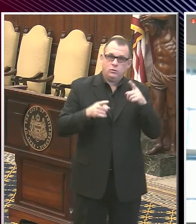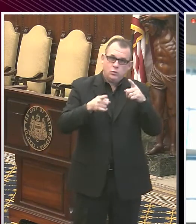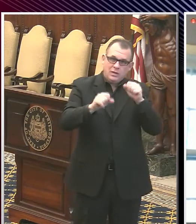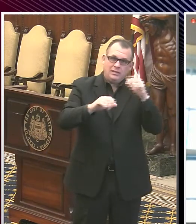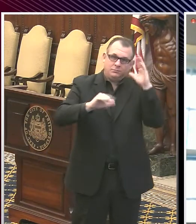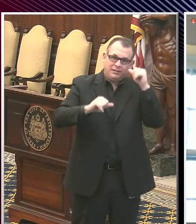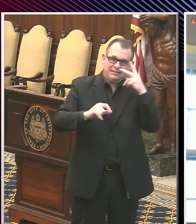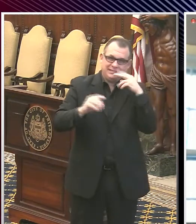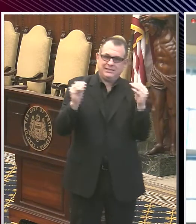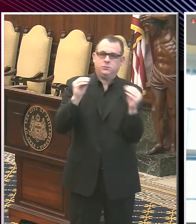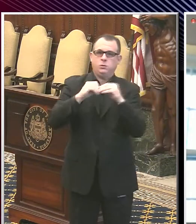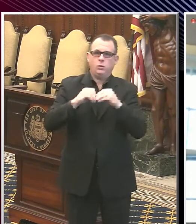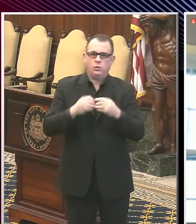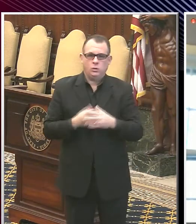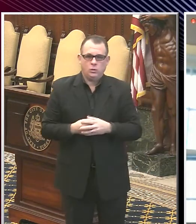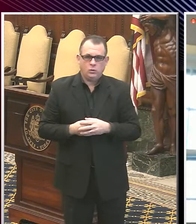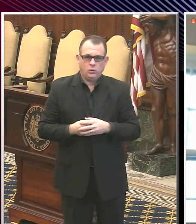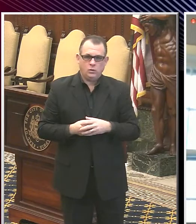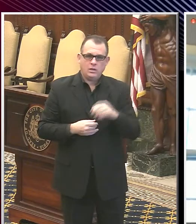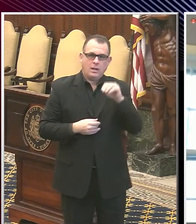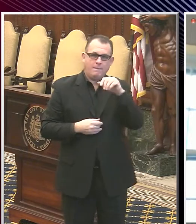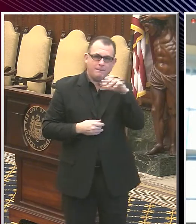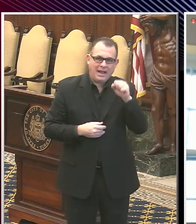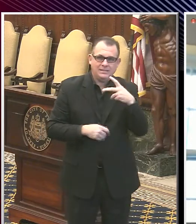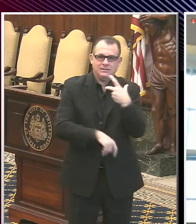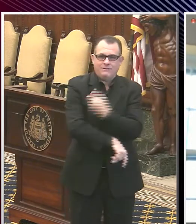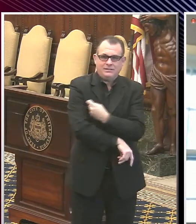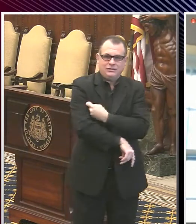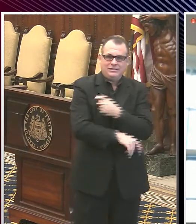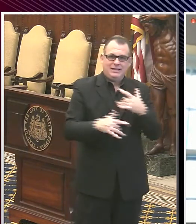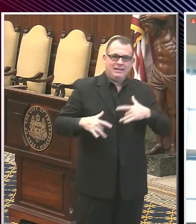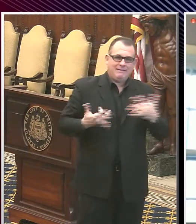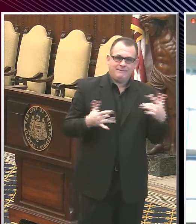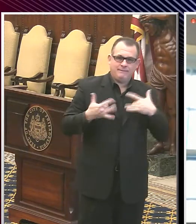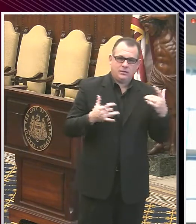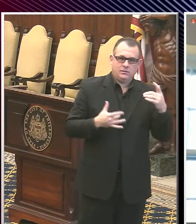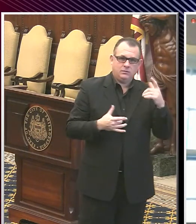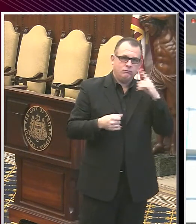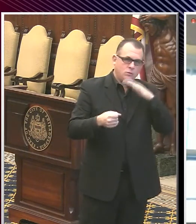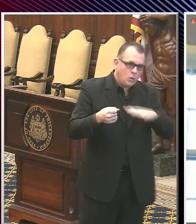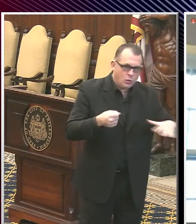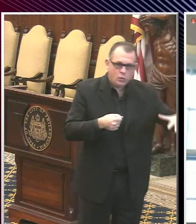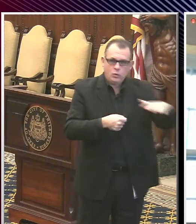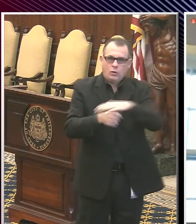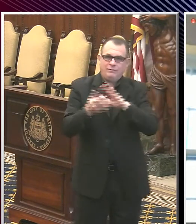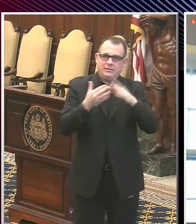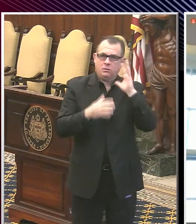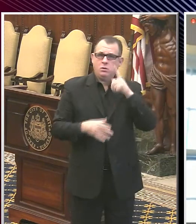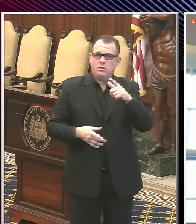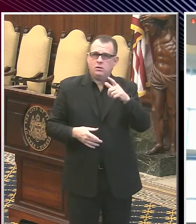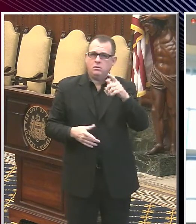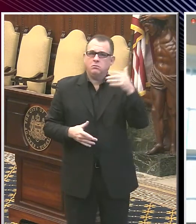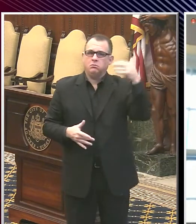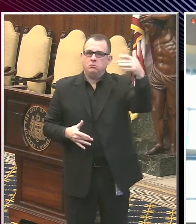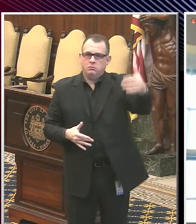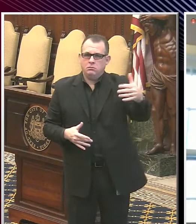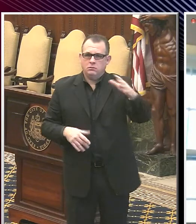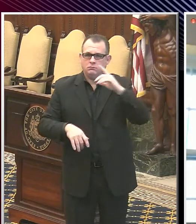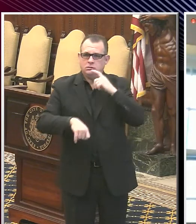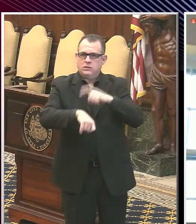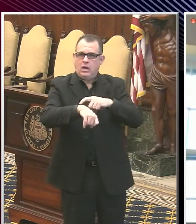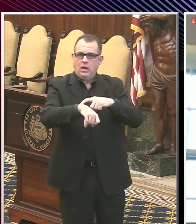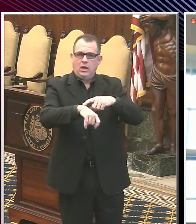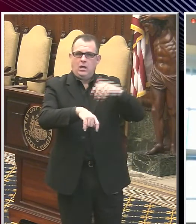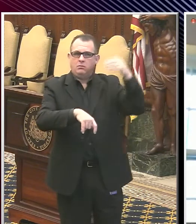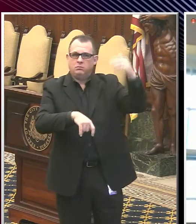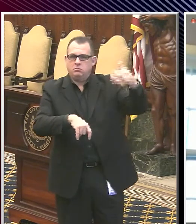think you can expect to see many more mass vaccination events occurring in all areas of the city and on